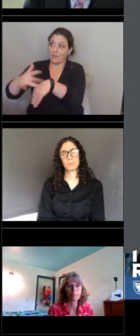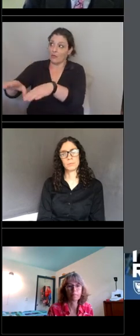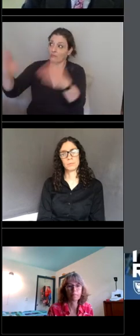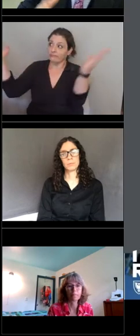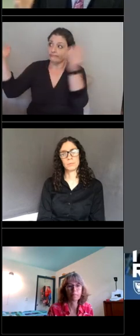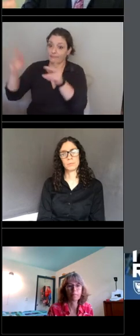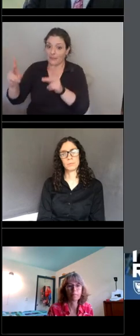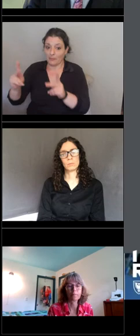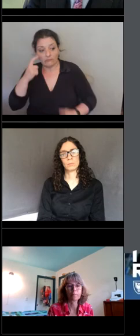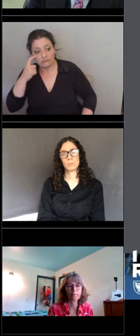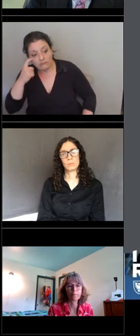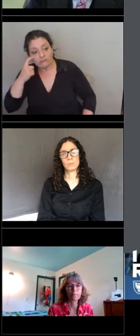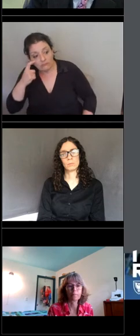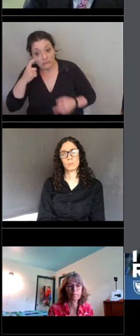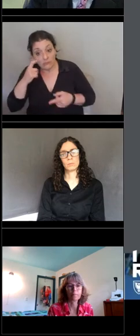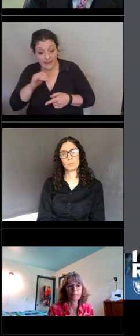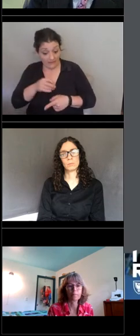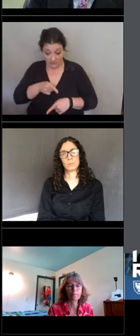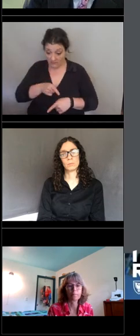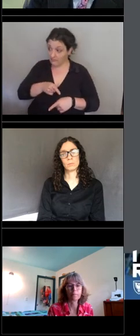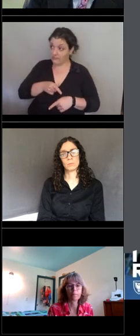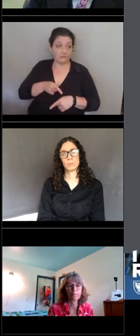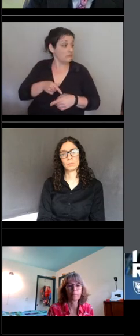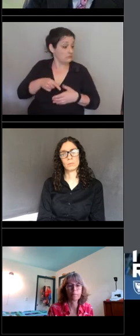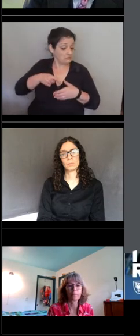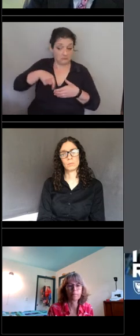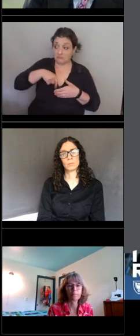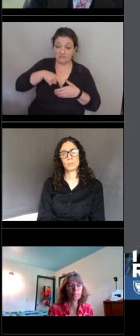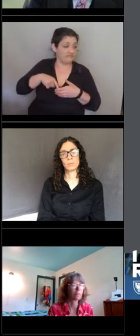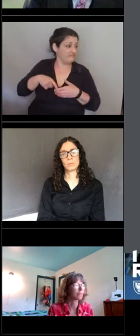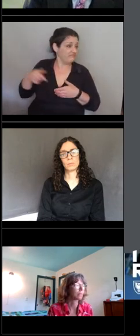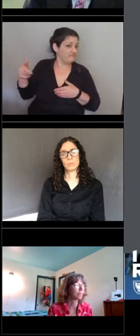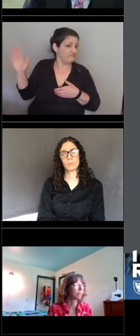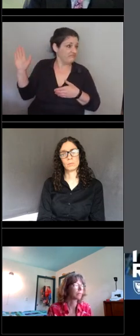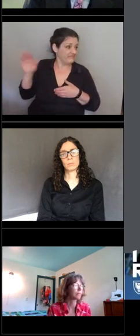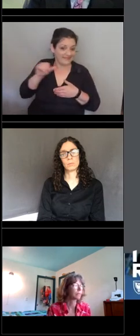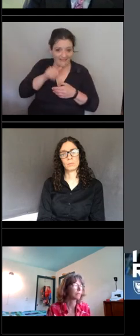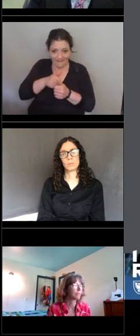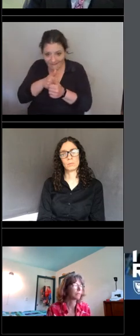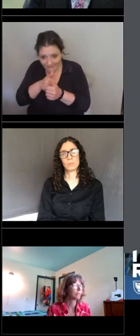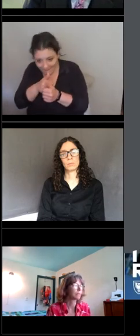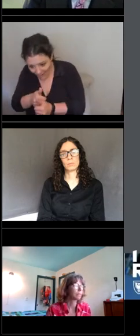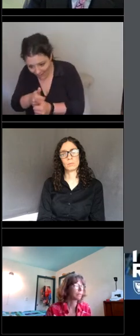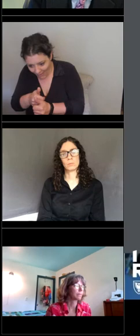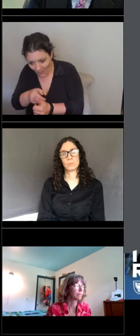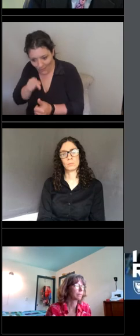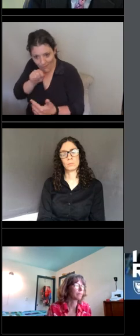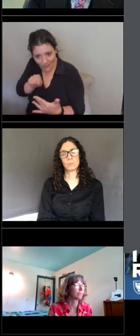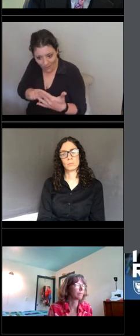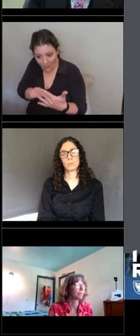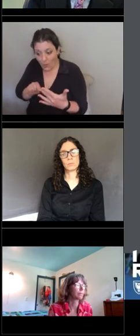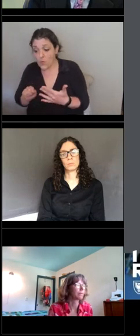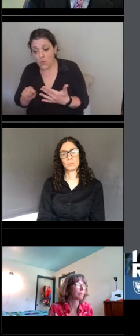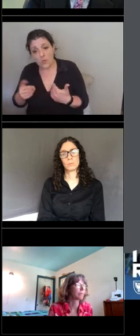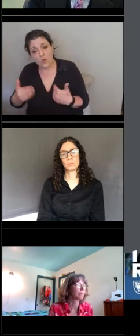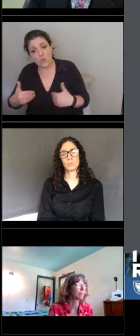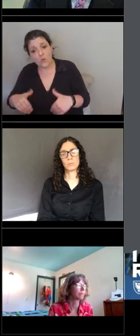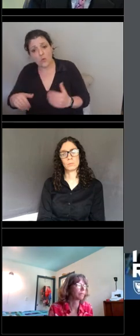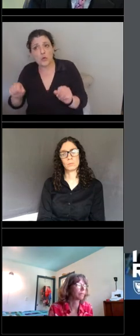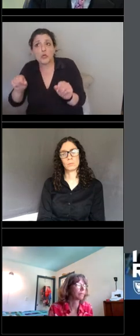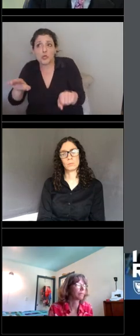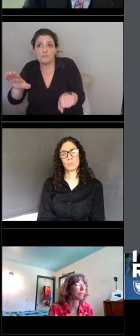actions again falls into that area of not litigation, but, you know, being able